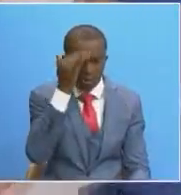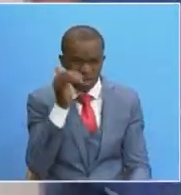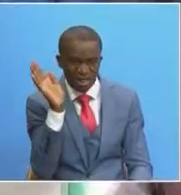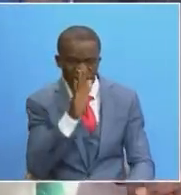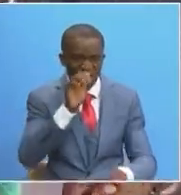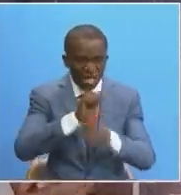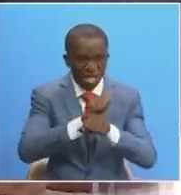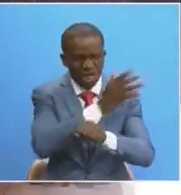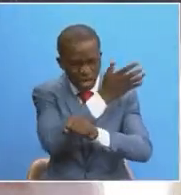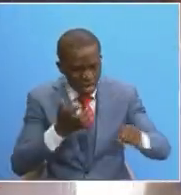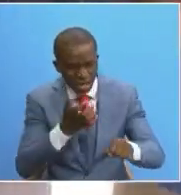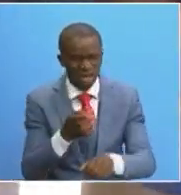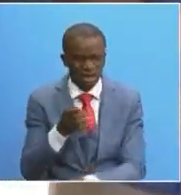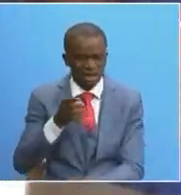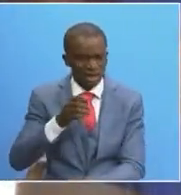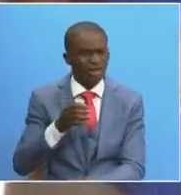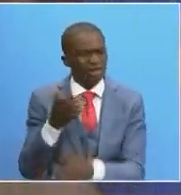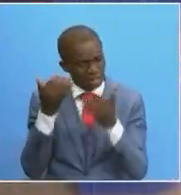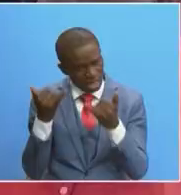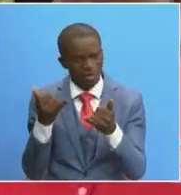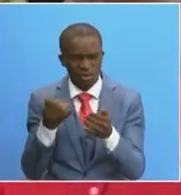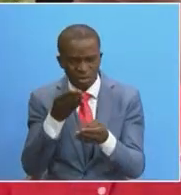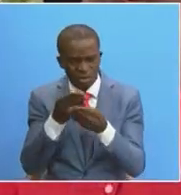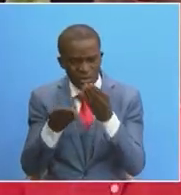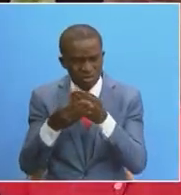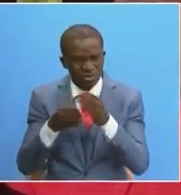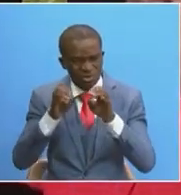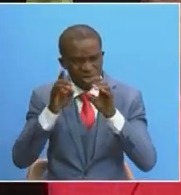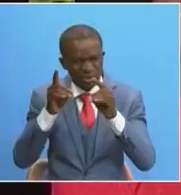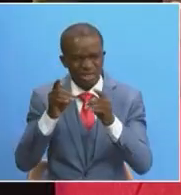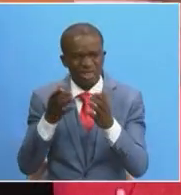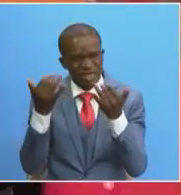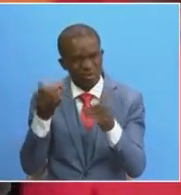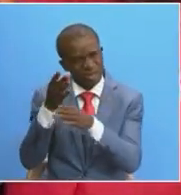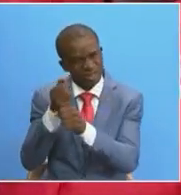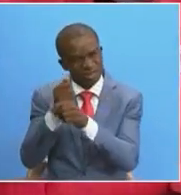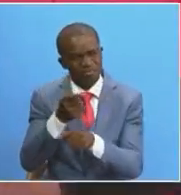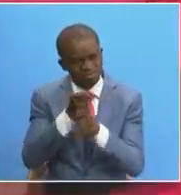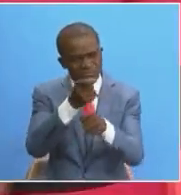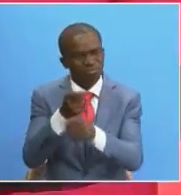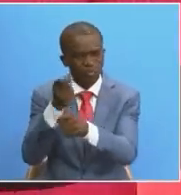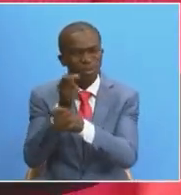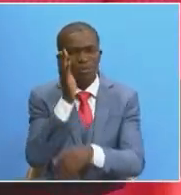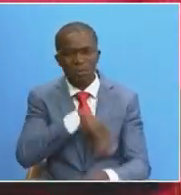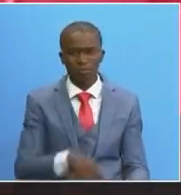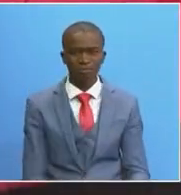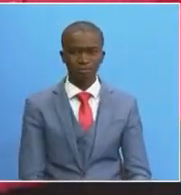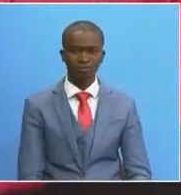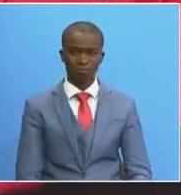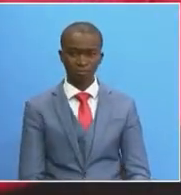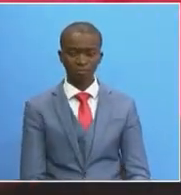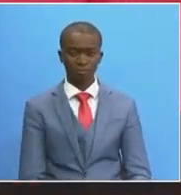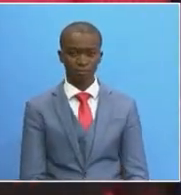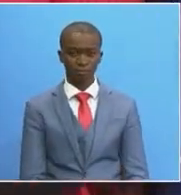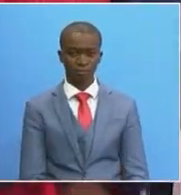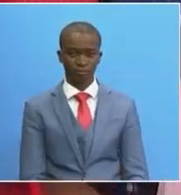their exceptional service and contribution to education in the district. Tina Kabamba reporting for Zanis in Shivuyonji